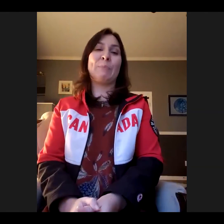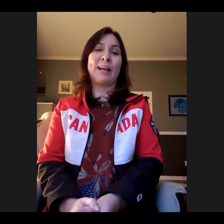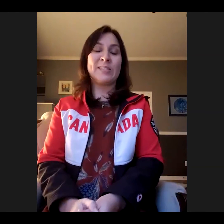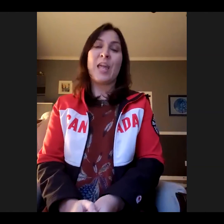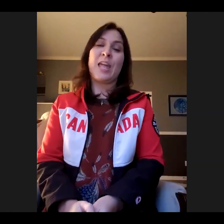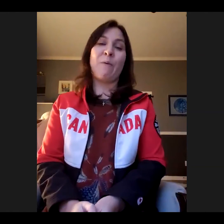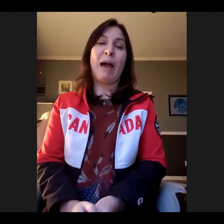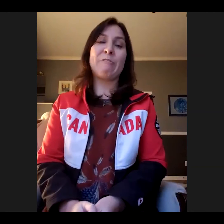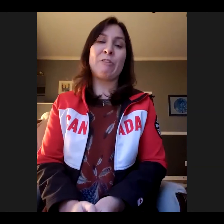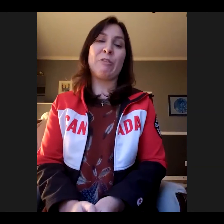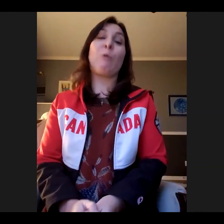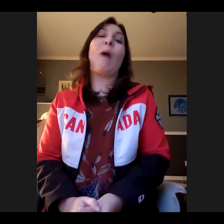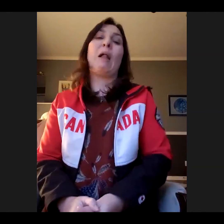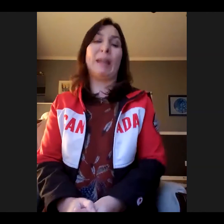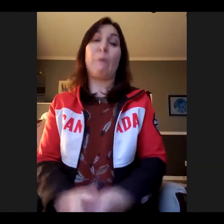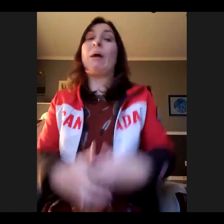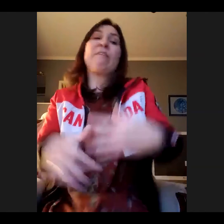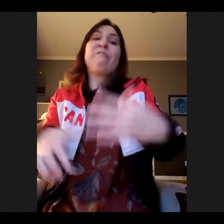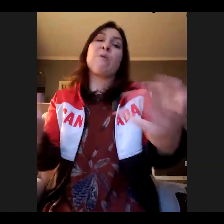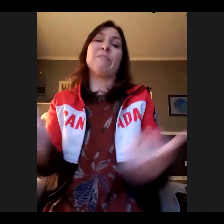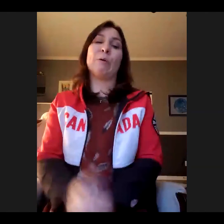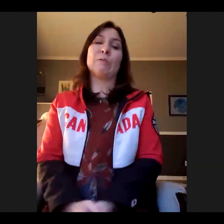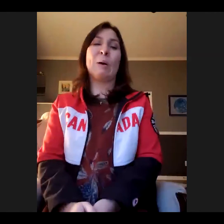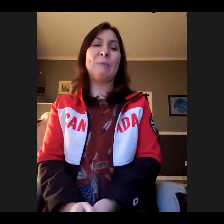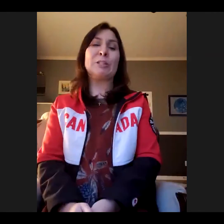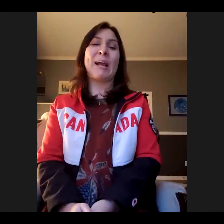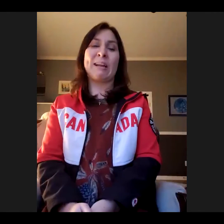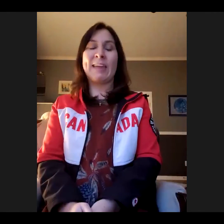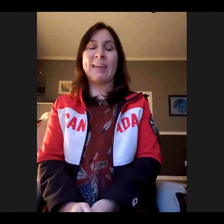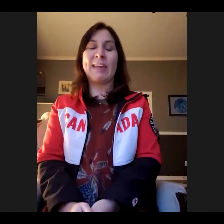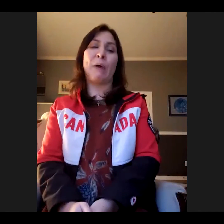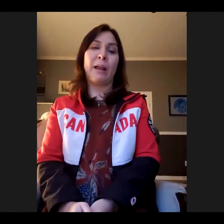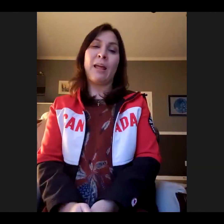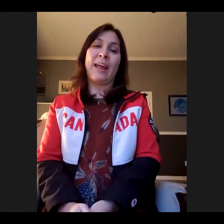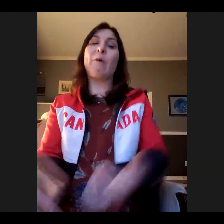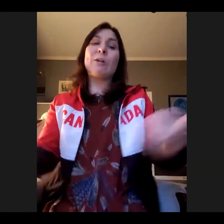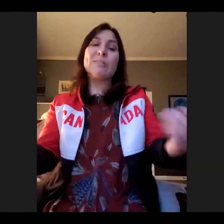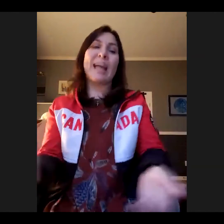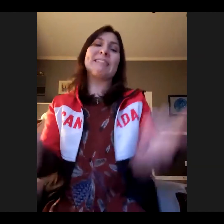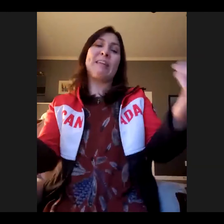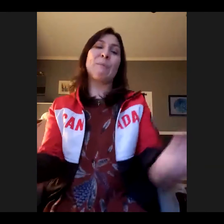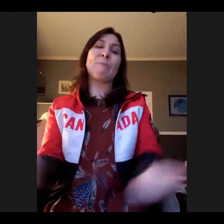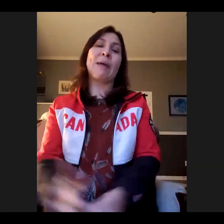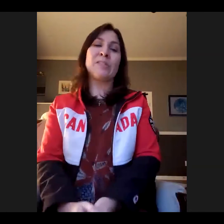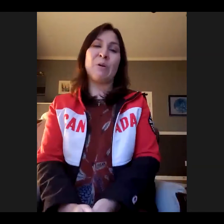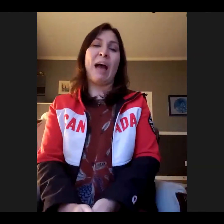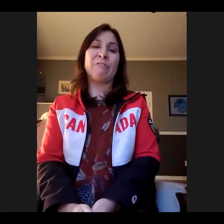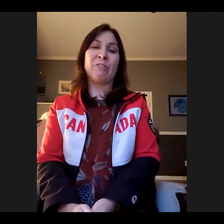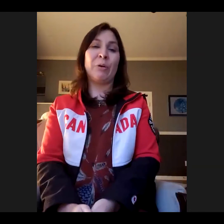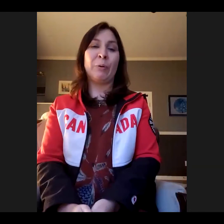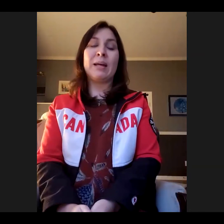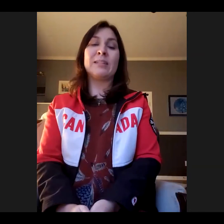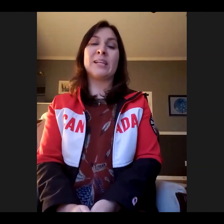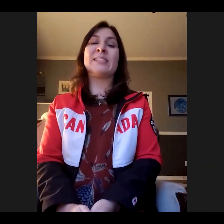Paralympics, you have to do well in quite a few of those. So I'm not sure I could count. But in order to get to the Olympics, you have